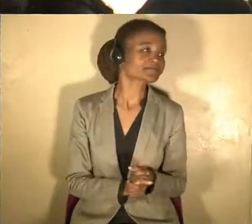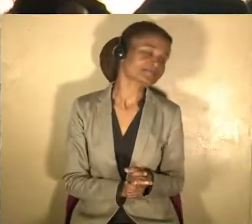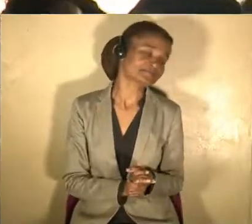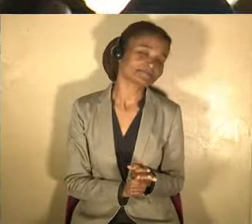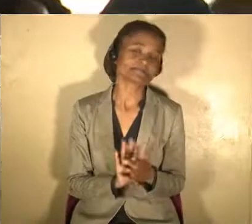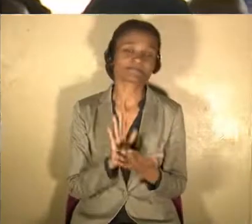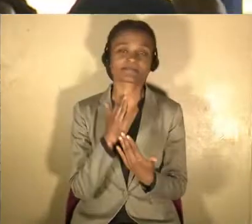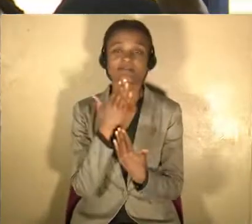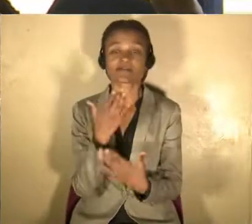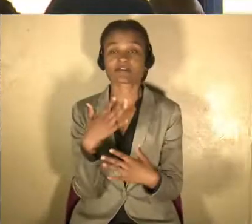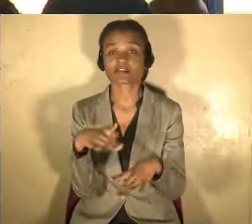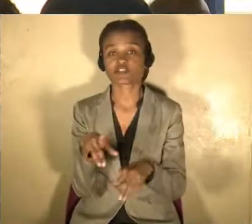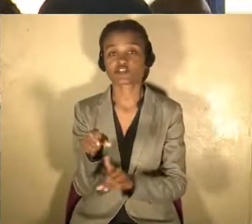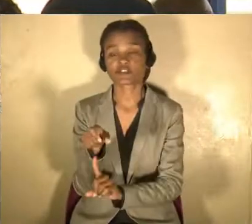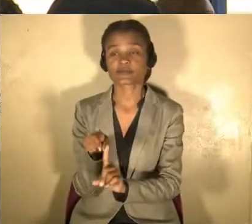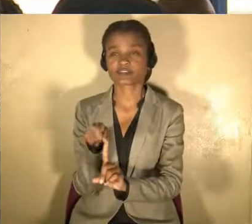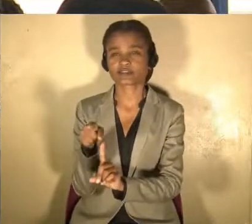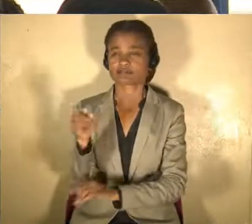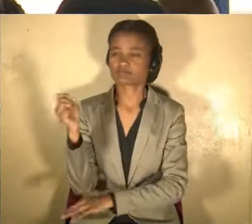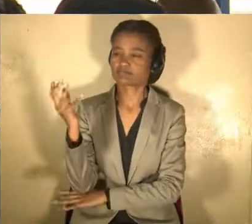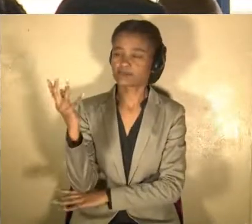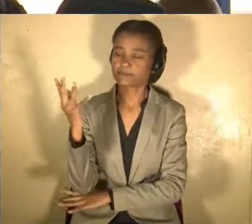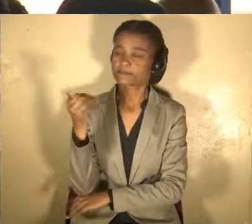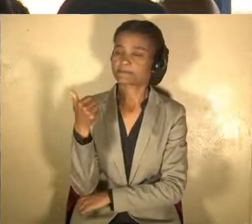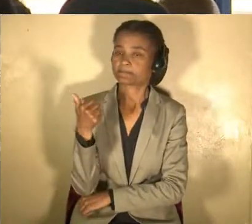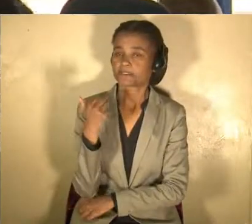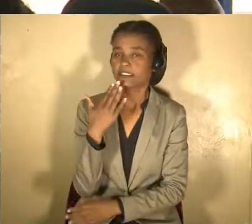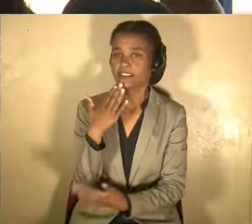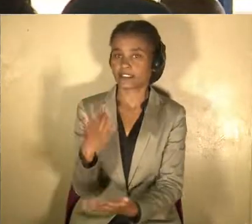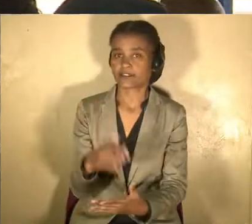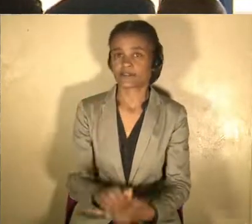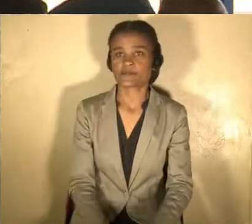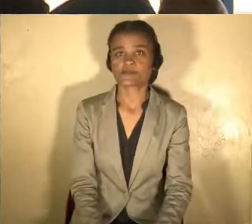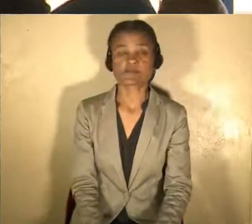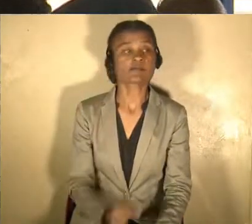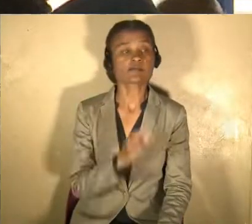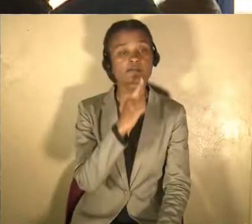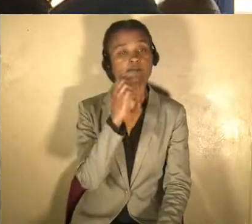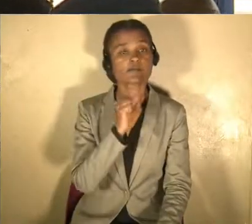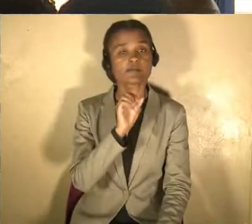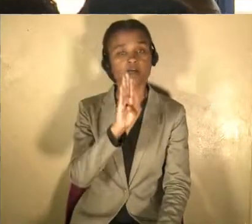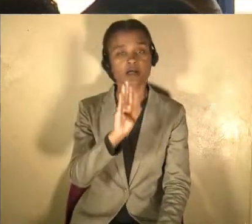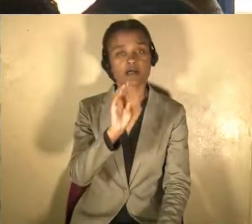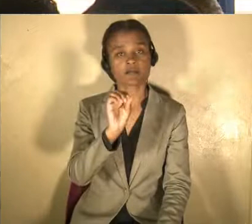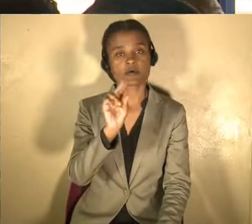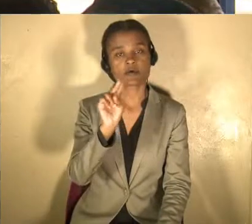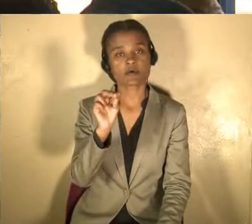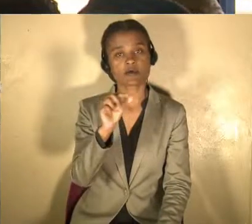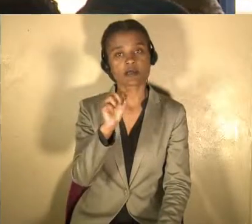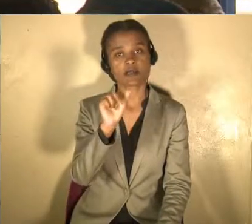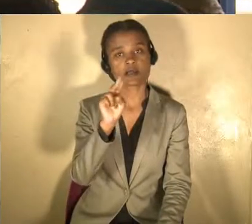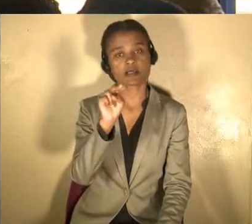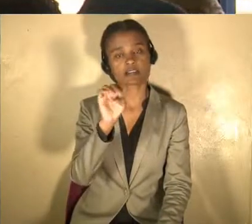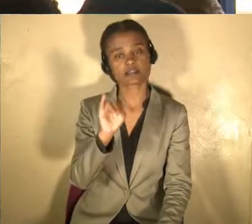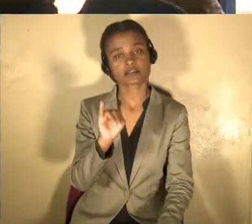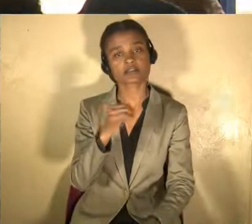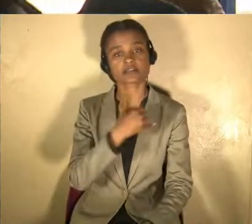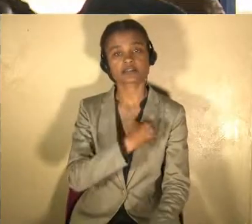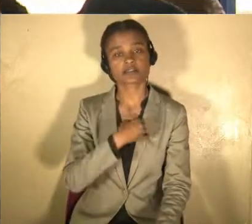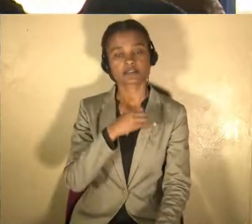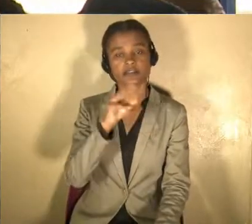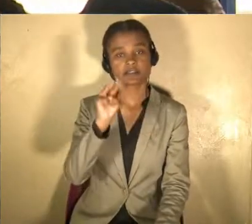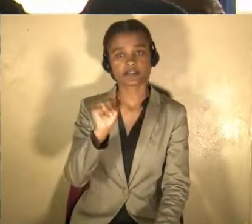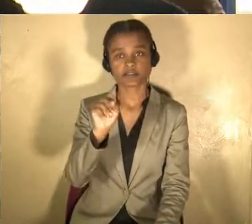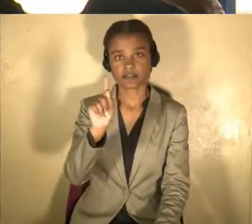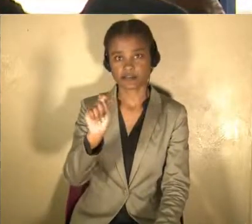Siyabonga chairperson presentation. So lona ubonga nikamthembu from Esibukeni.